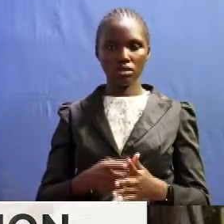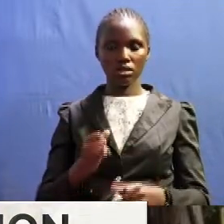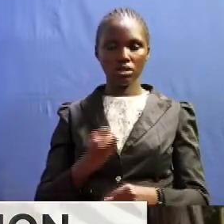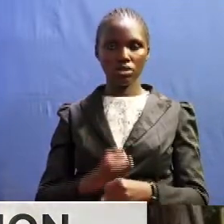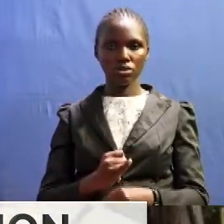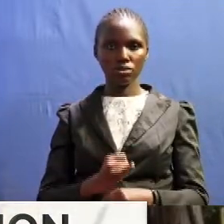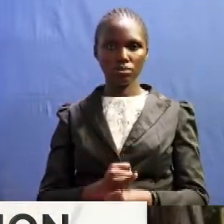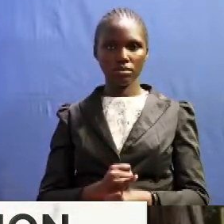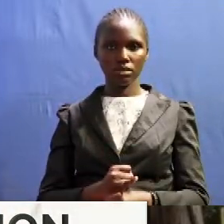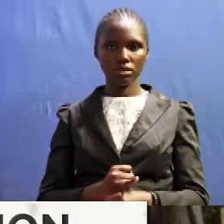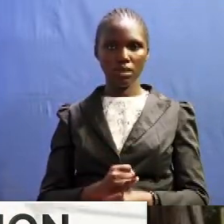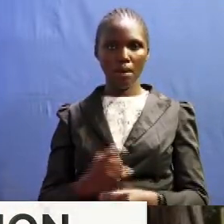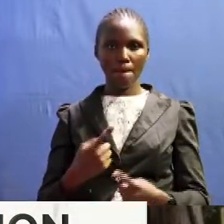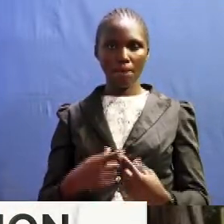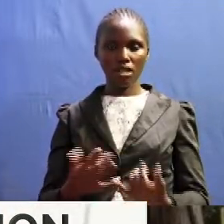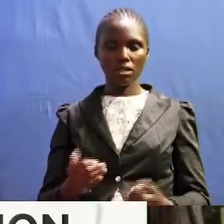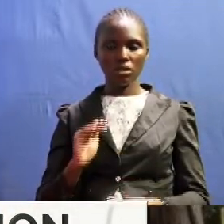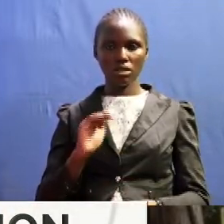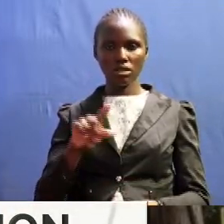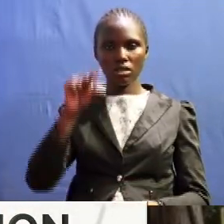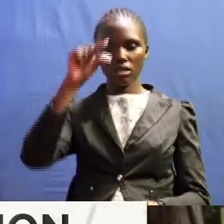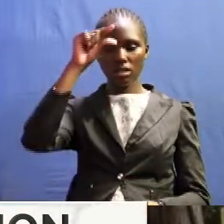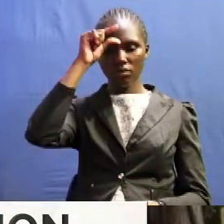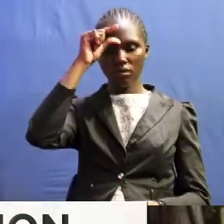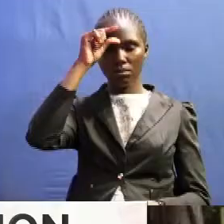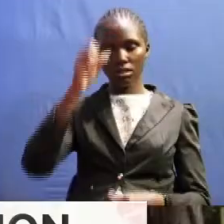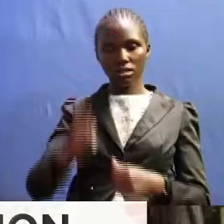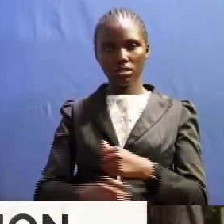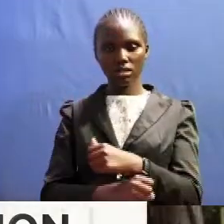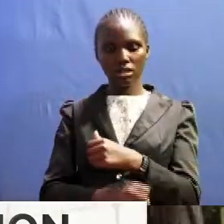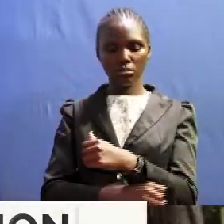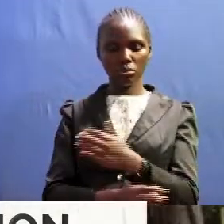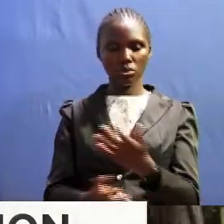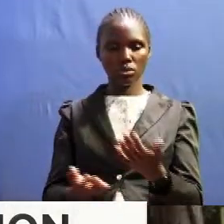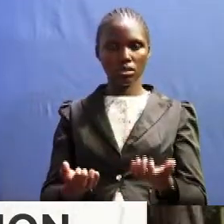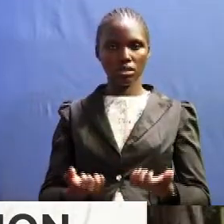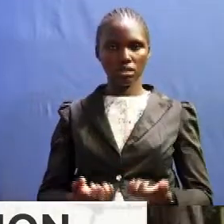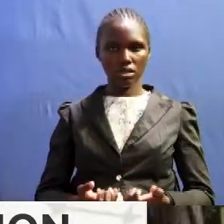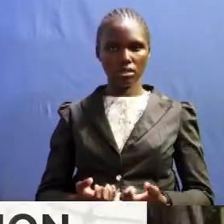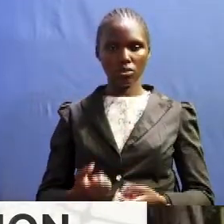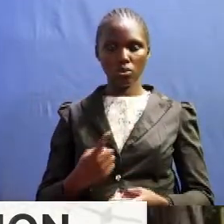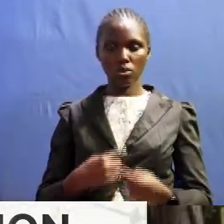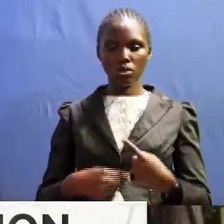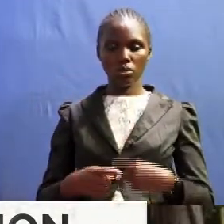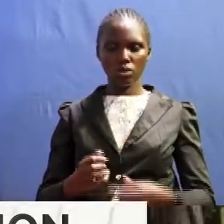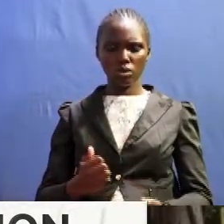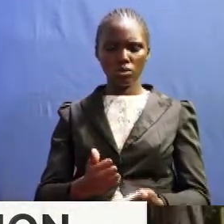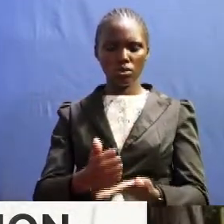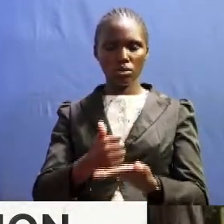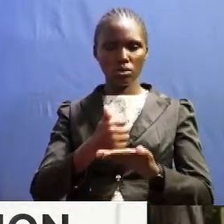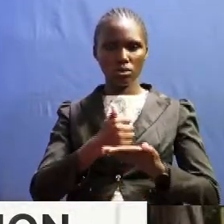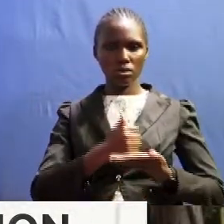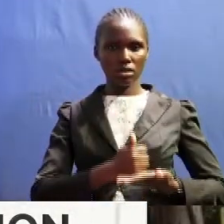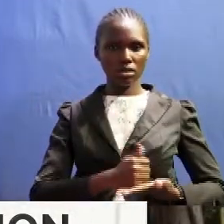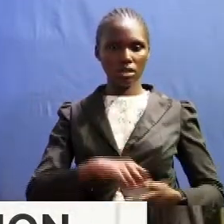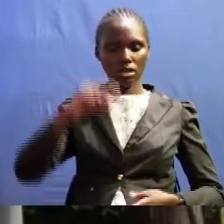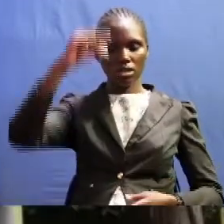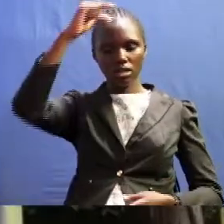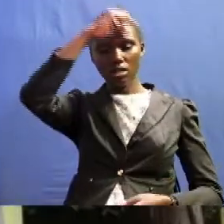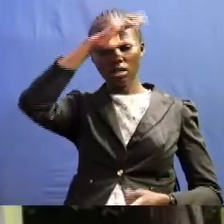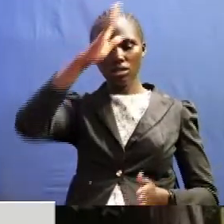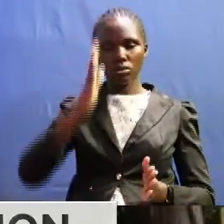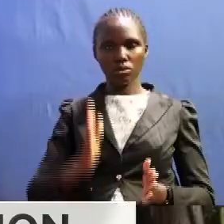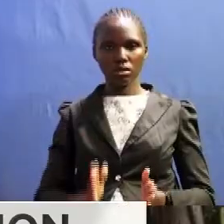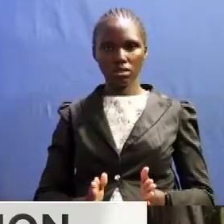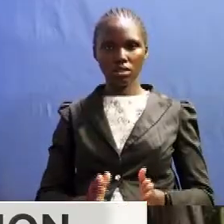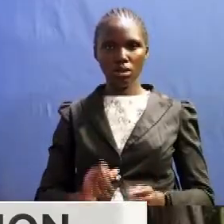jobs. My call to the government is that I would want to ask it to come up and help the graduates or students